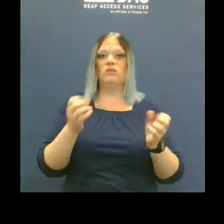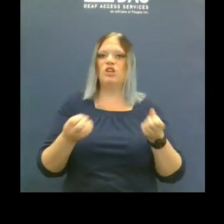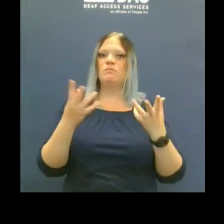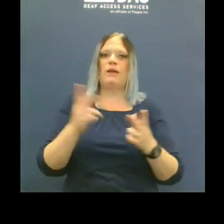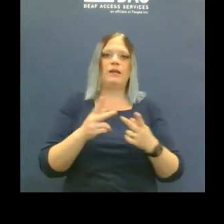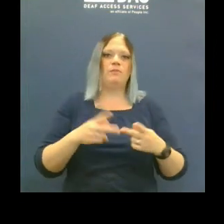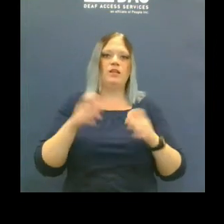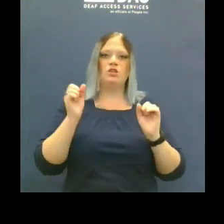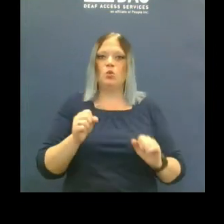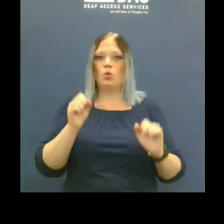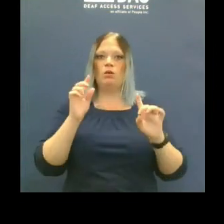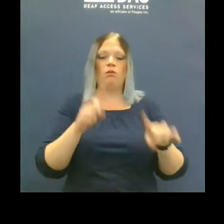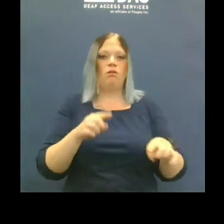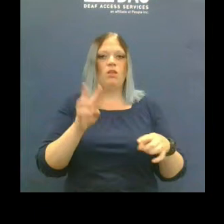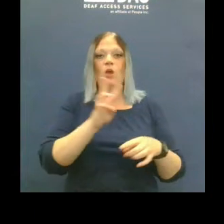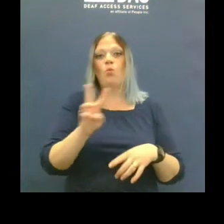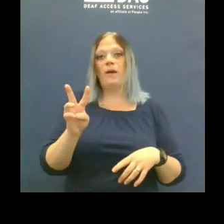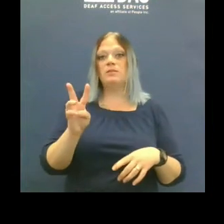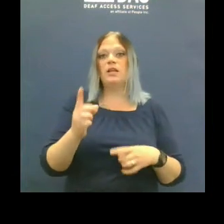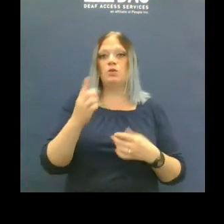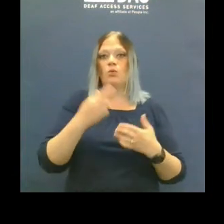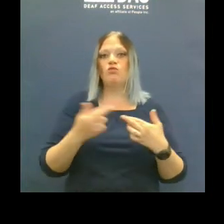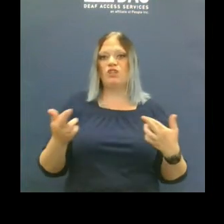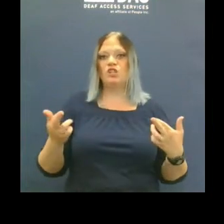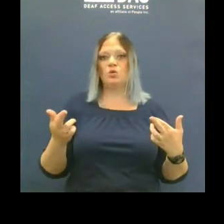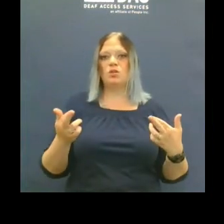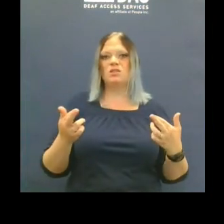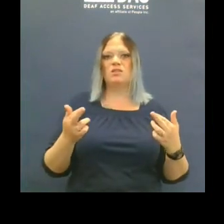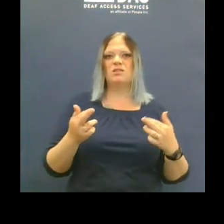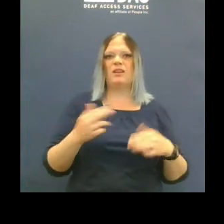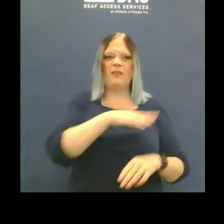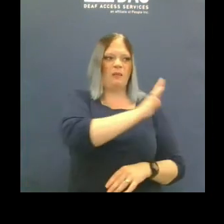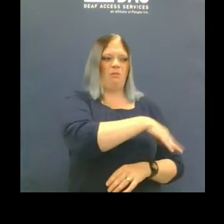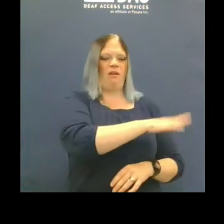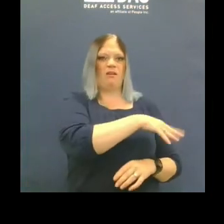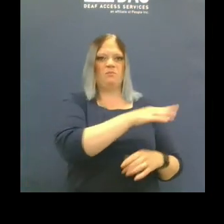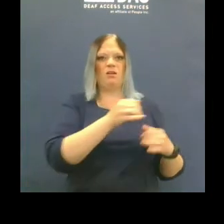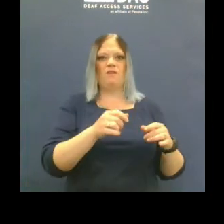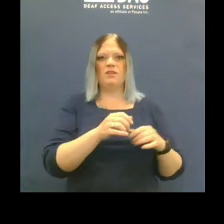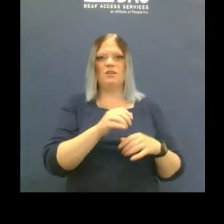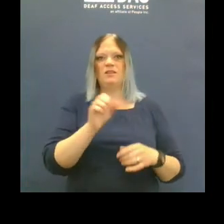you can go. If you want to go to the website, one of the resources there at the bottom of the slide, which is